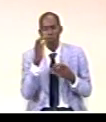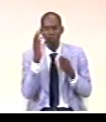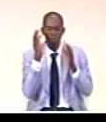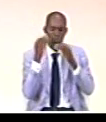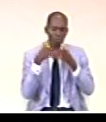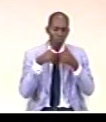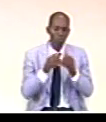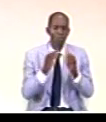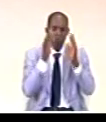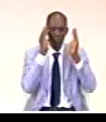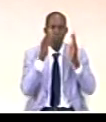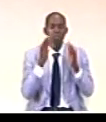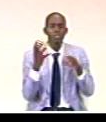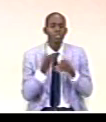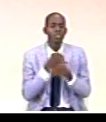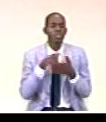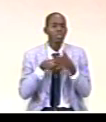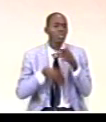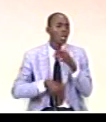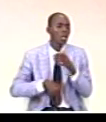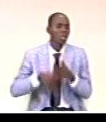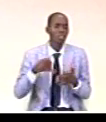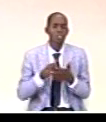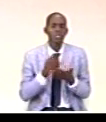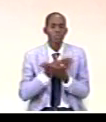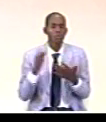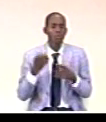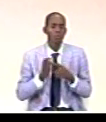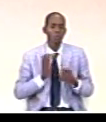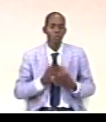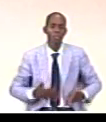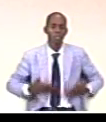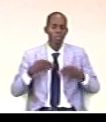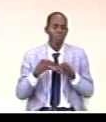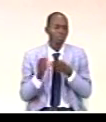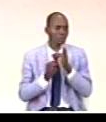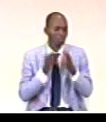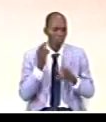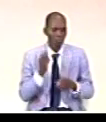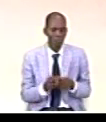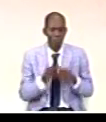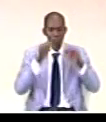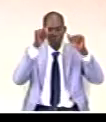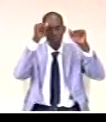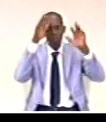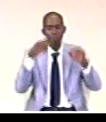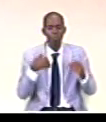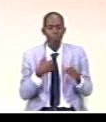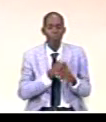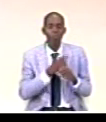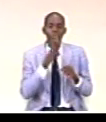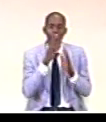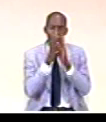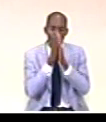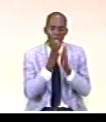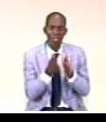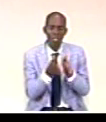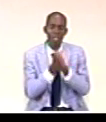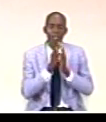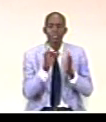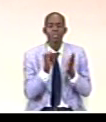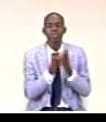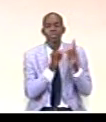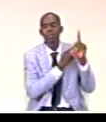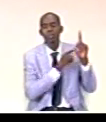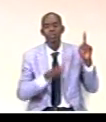out of our way. Father, you will cleanse us from it in Jesus' name. Father, we are praying and asking that, Lord God,